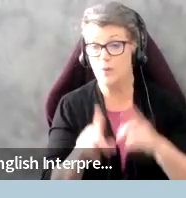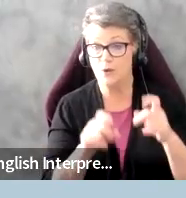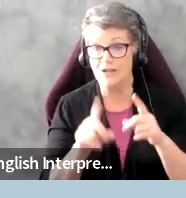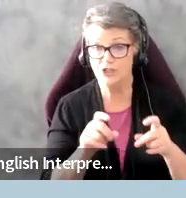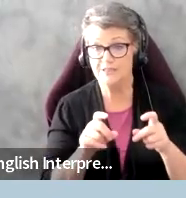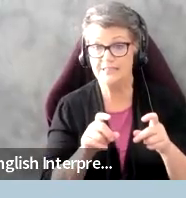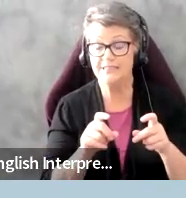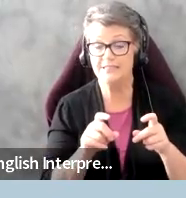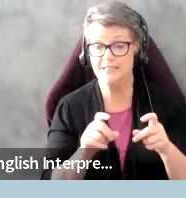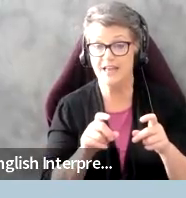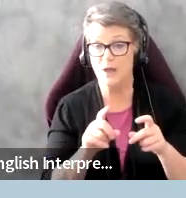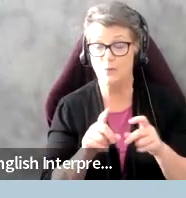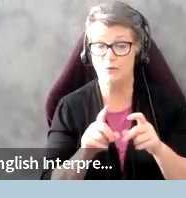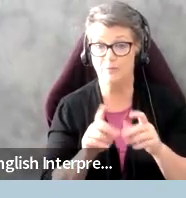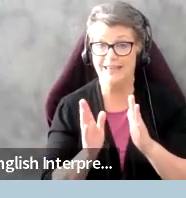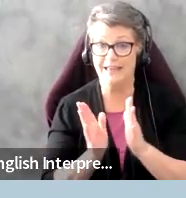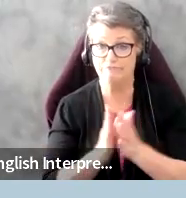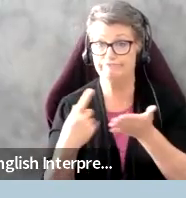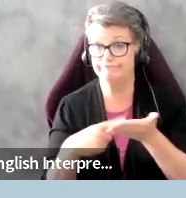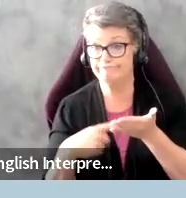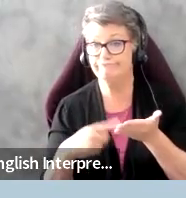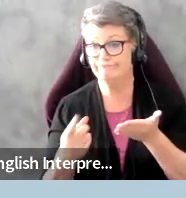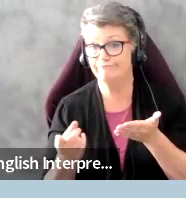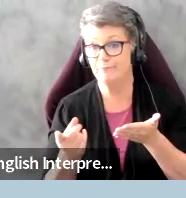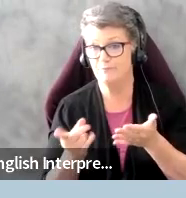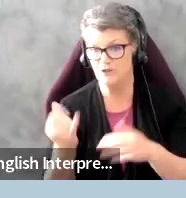to be reviewing and discussing throughout the day.